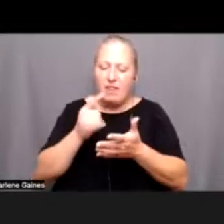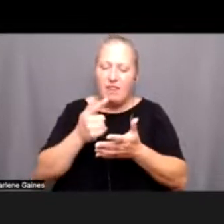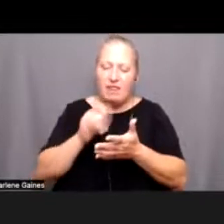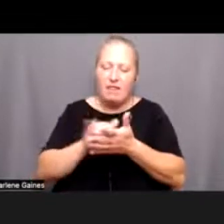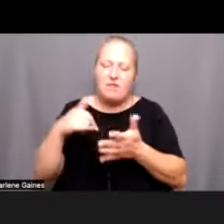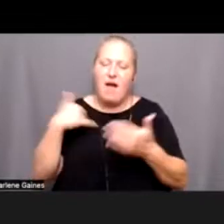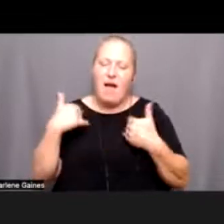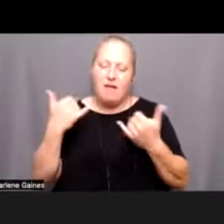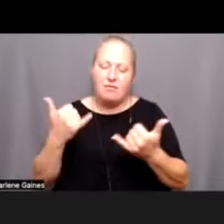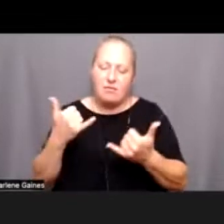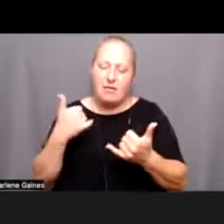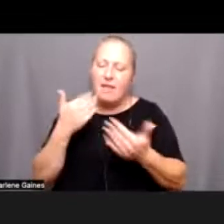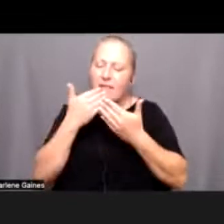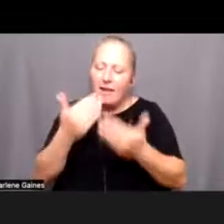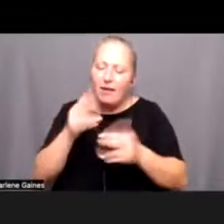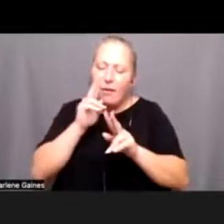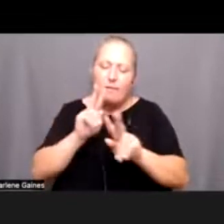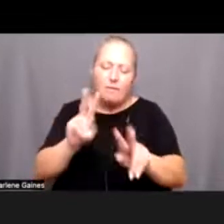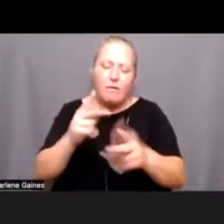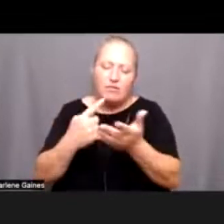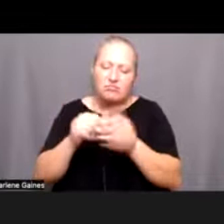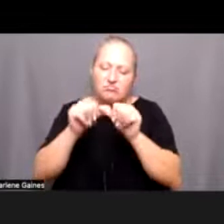you. Looking forward to continuing this discussion.